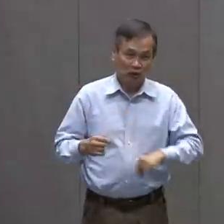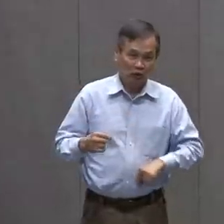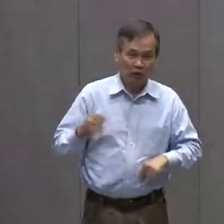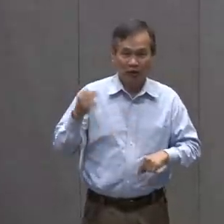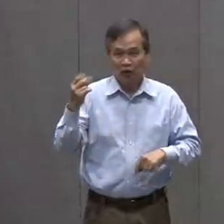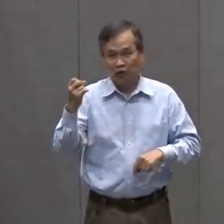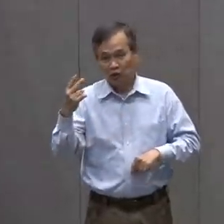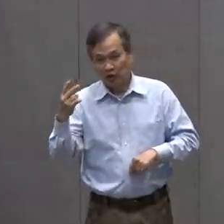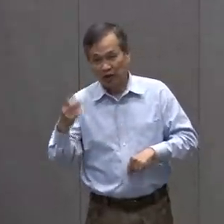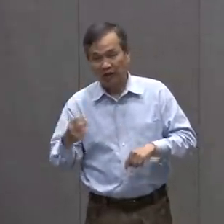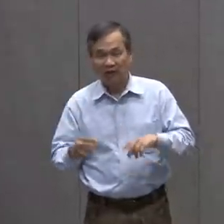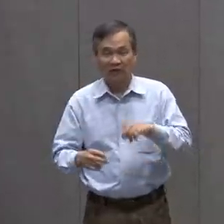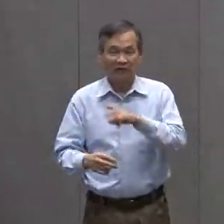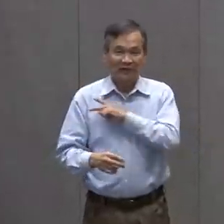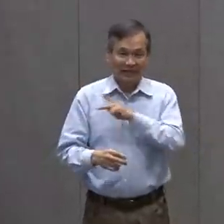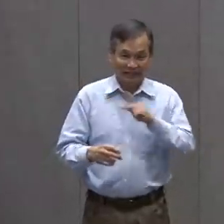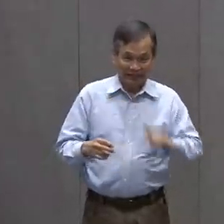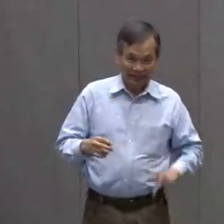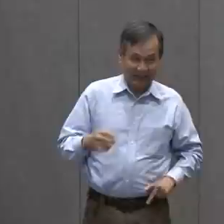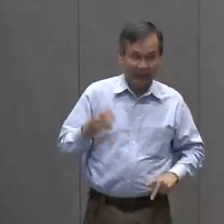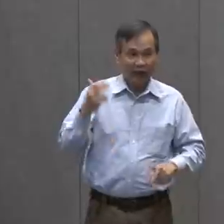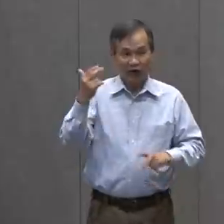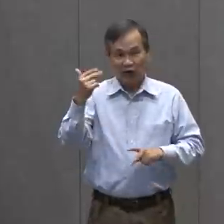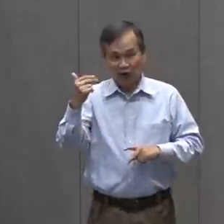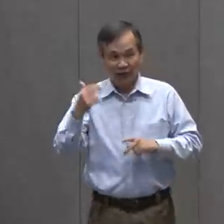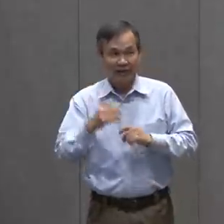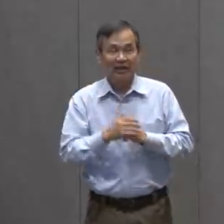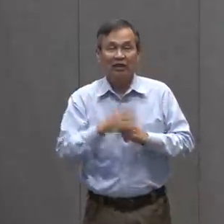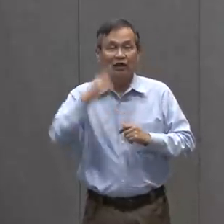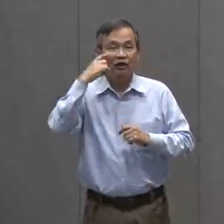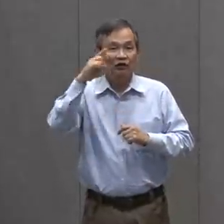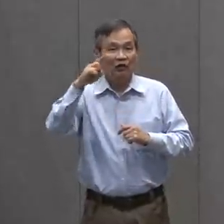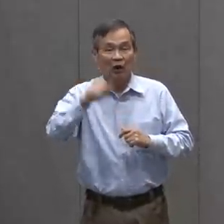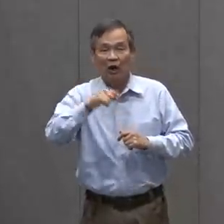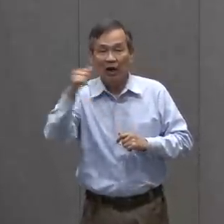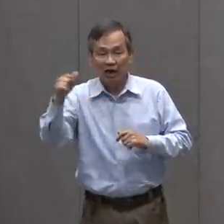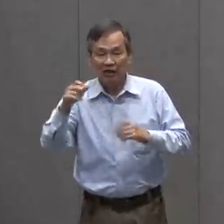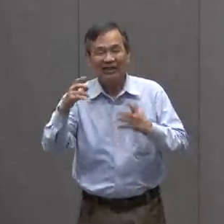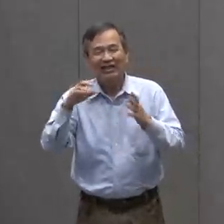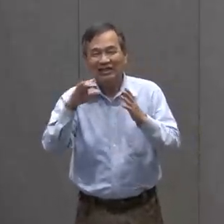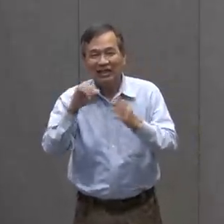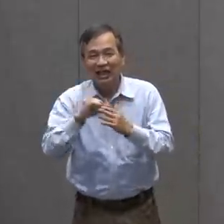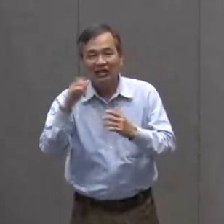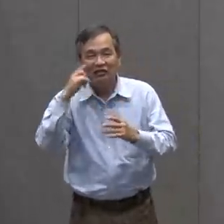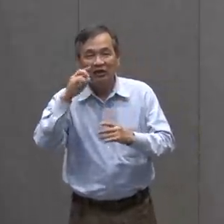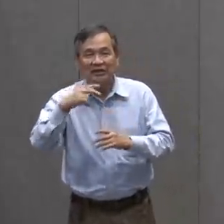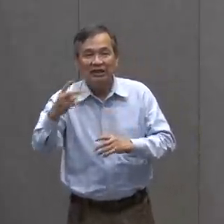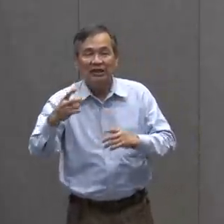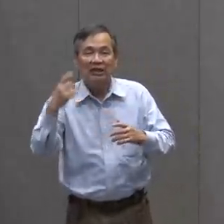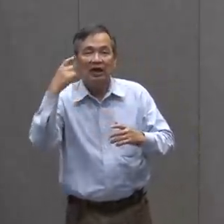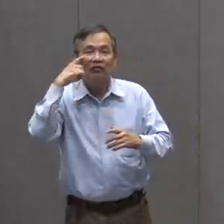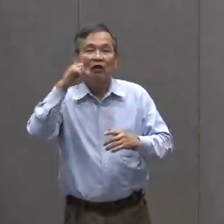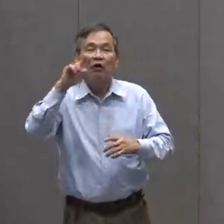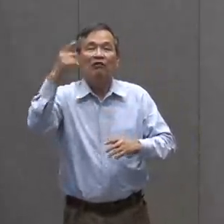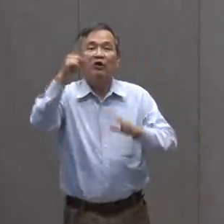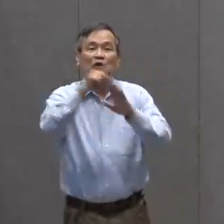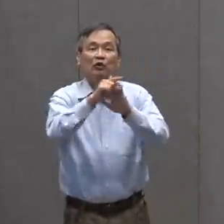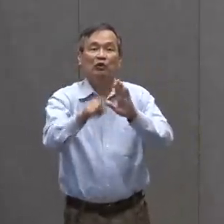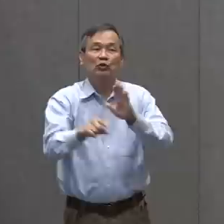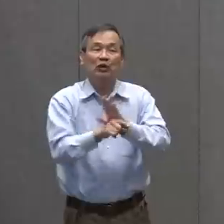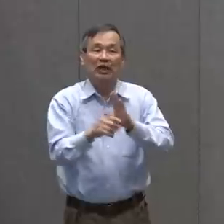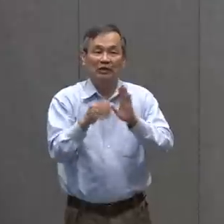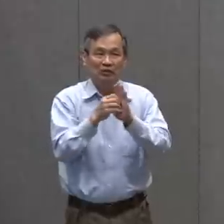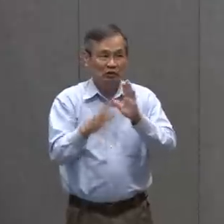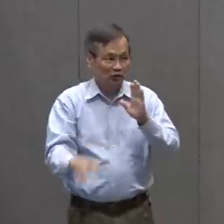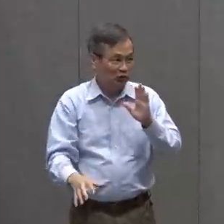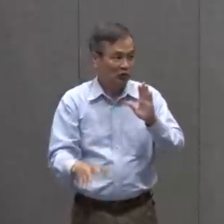your kings will be 13. For the lower grades, that's for second on up. For if you're a first grader, you want to